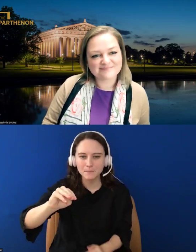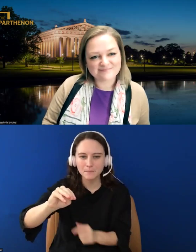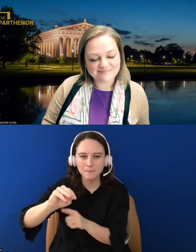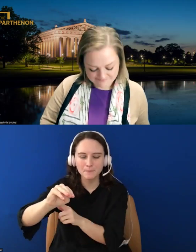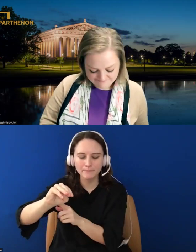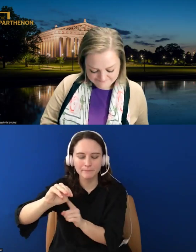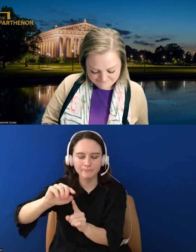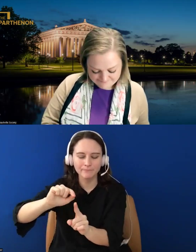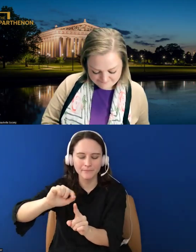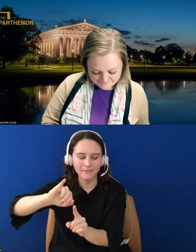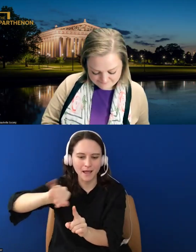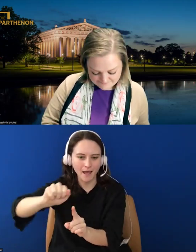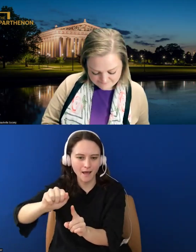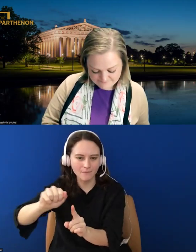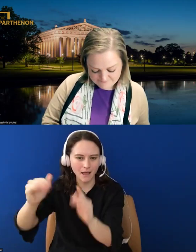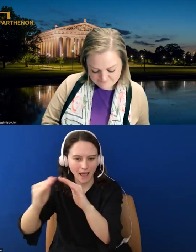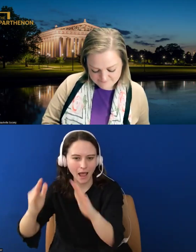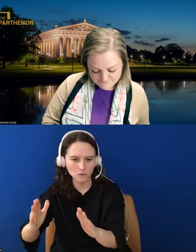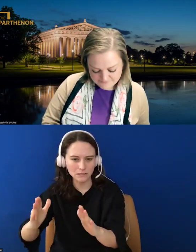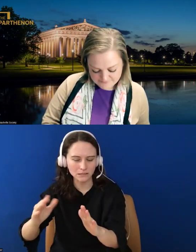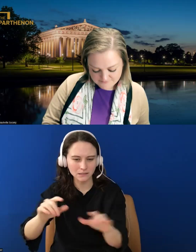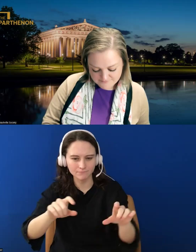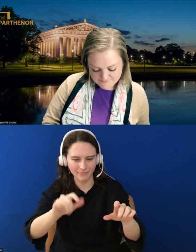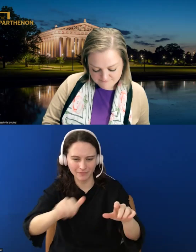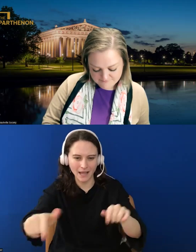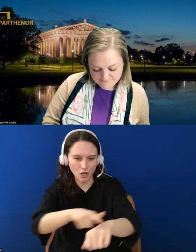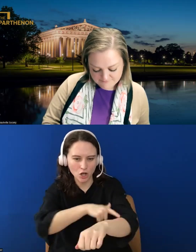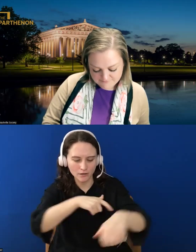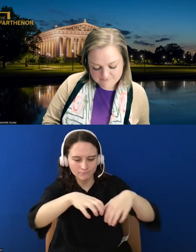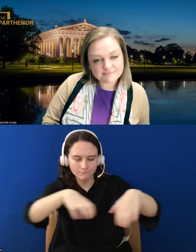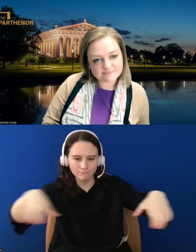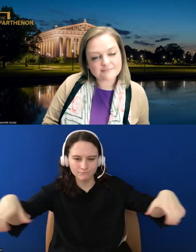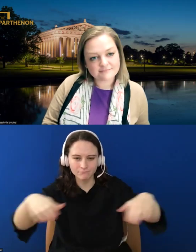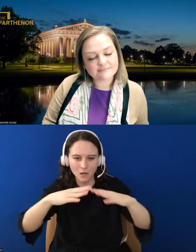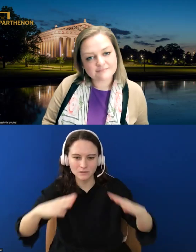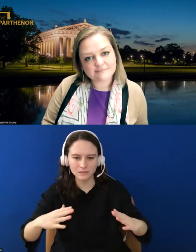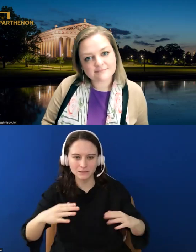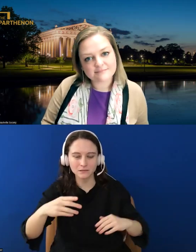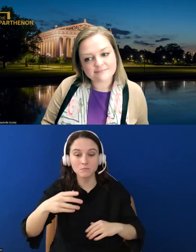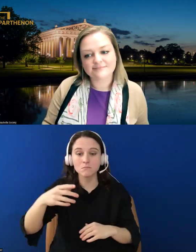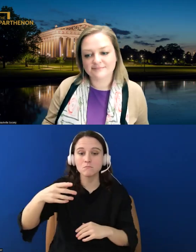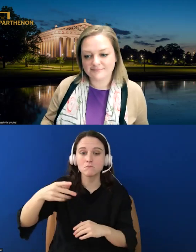think we have seen that in post-classic sites, this building